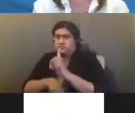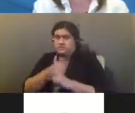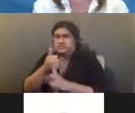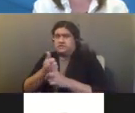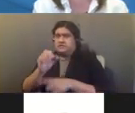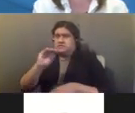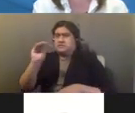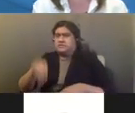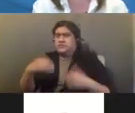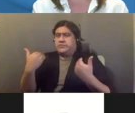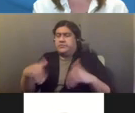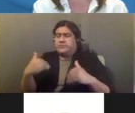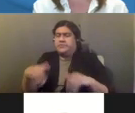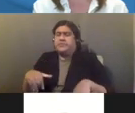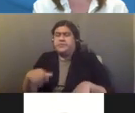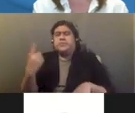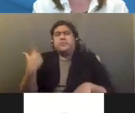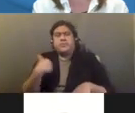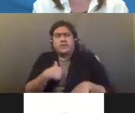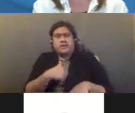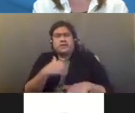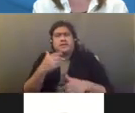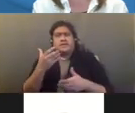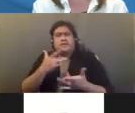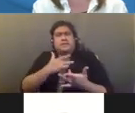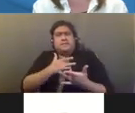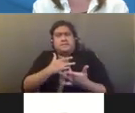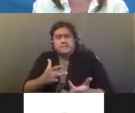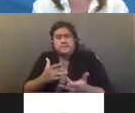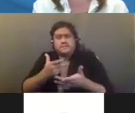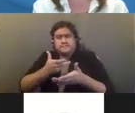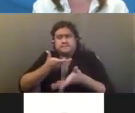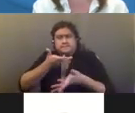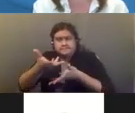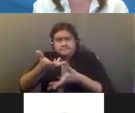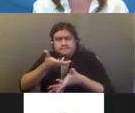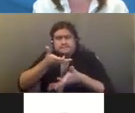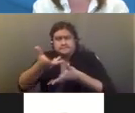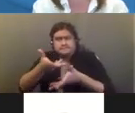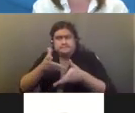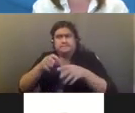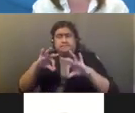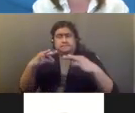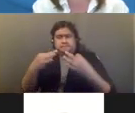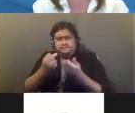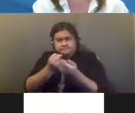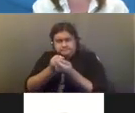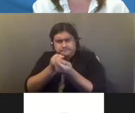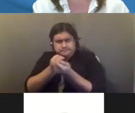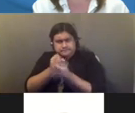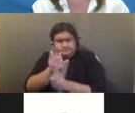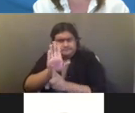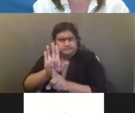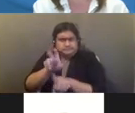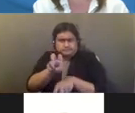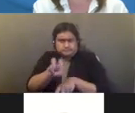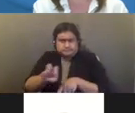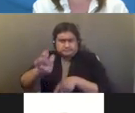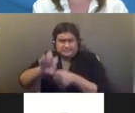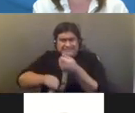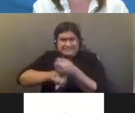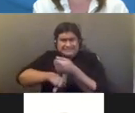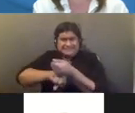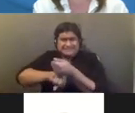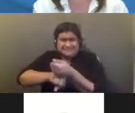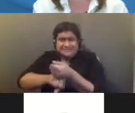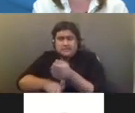lot of time with our families really supporting parents on their journey and sorting out their own responses to everything